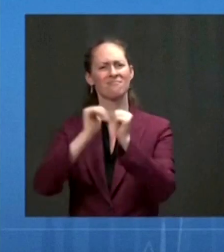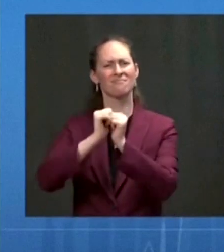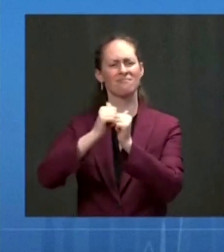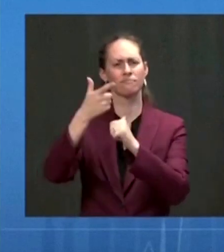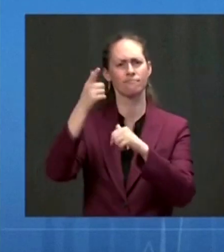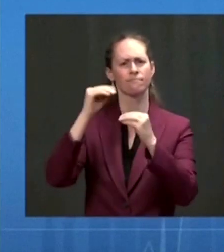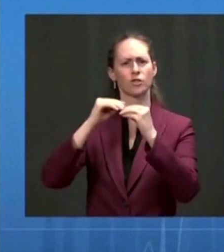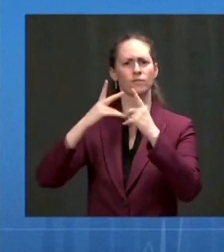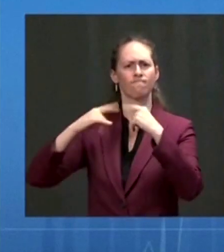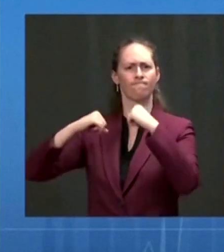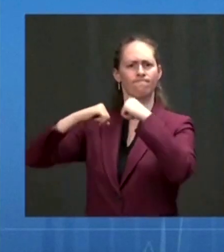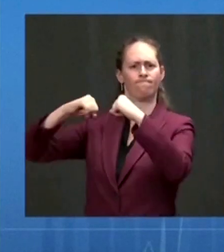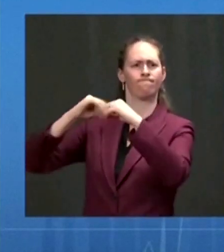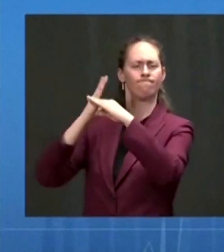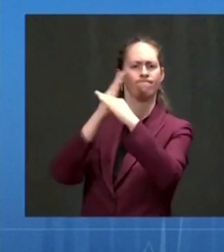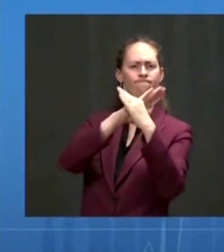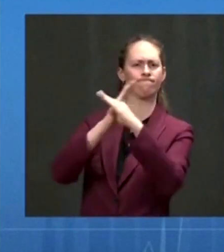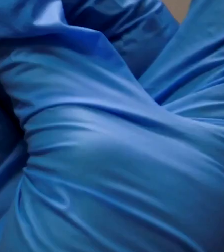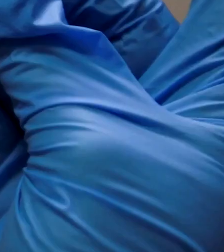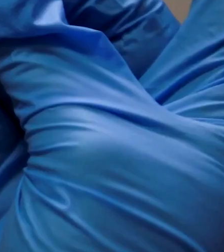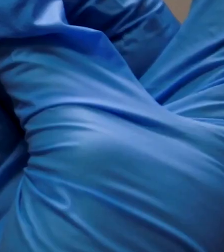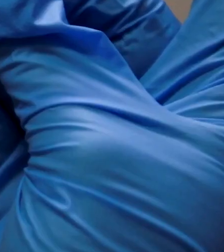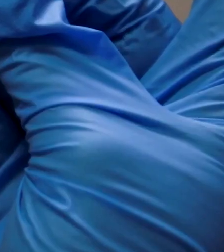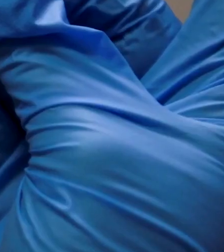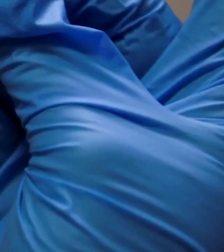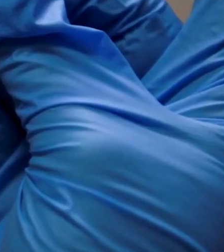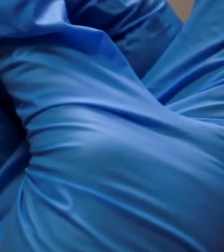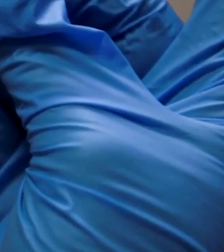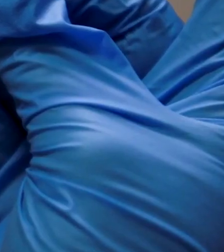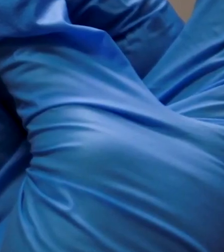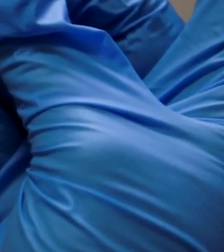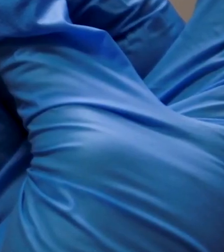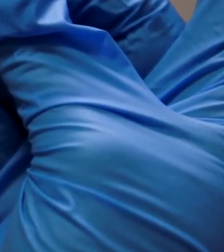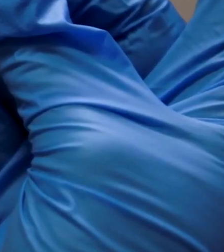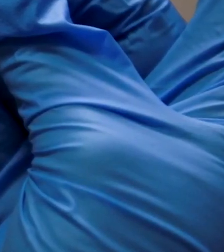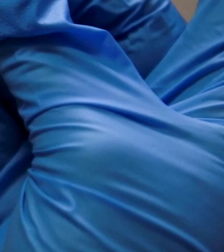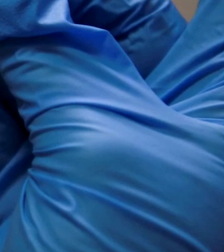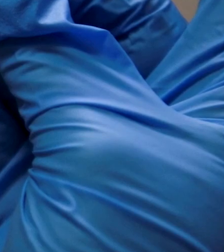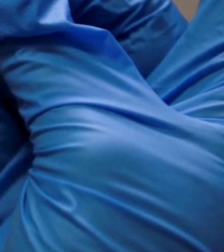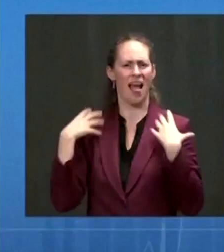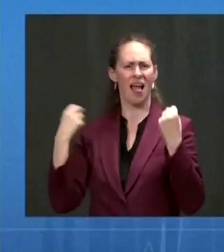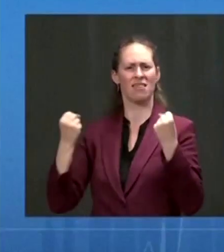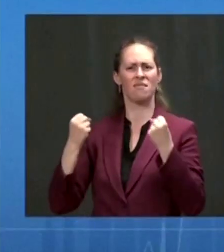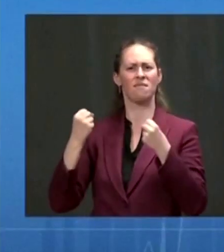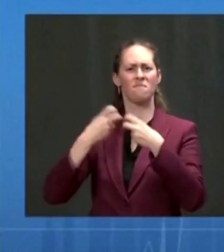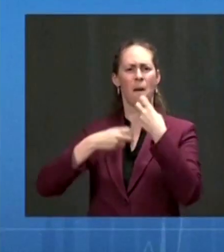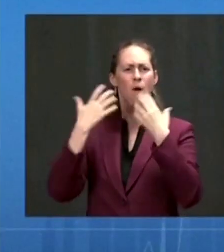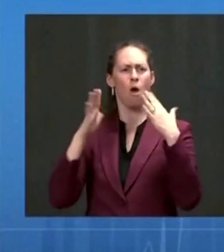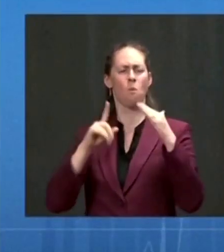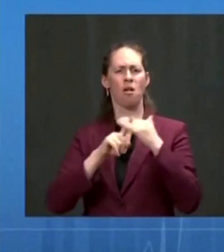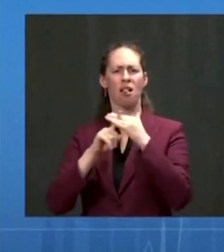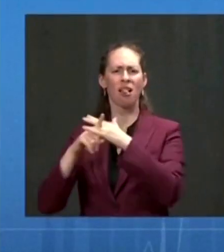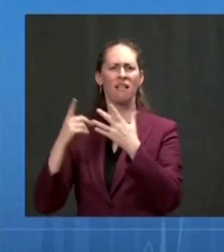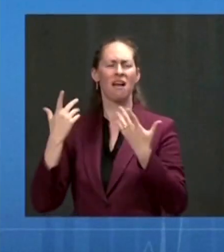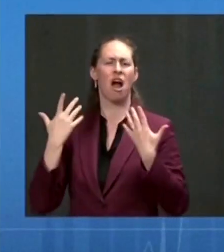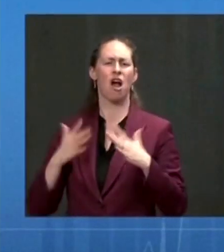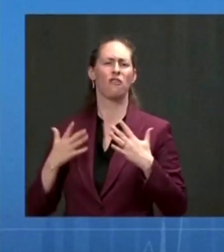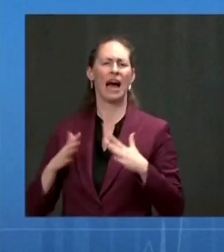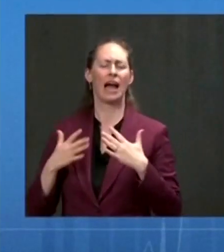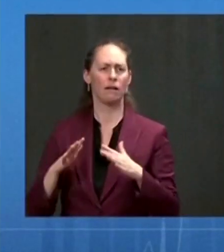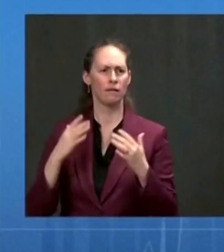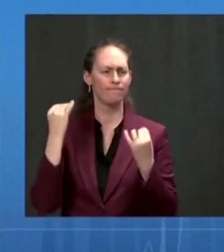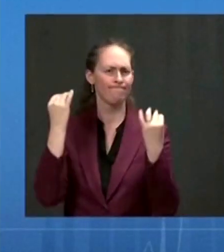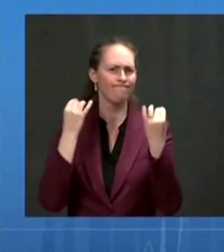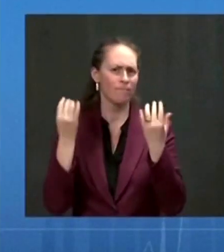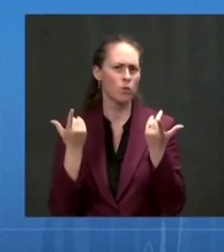on Thursday told reporters the vulnerable group makes up less than 3% of U.S. adults. Emerging data show that certain people